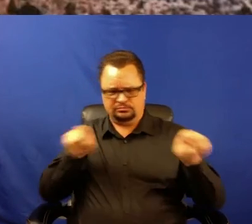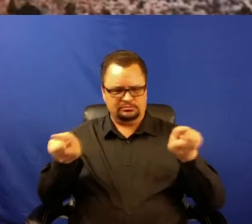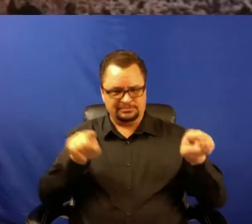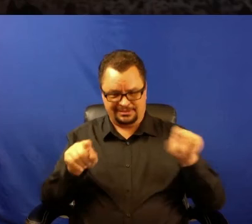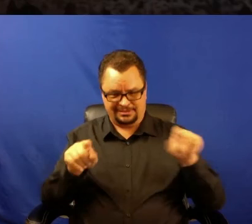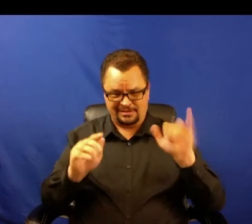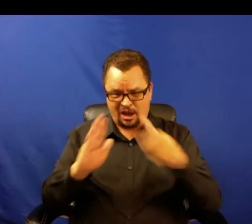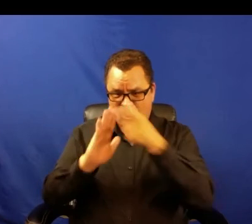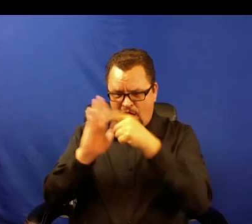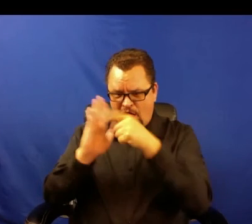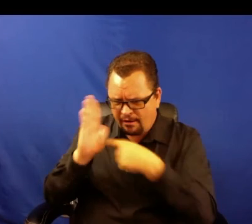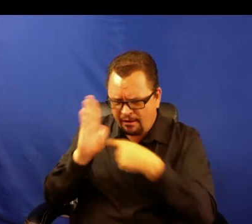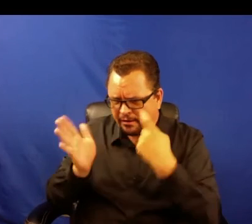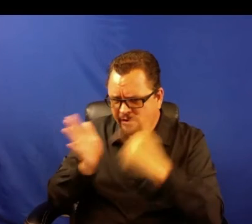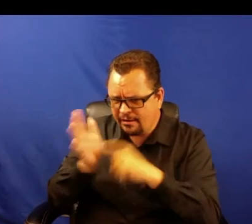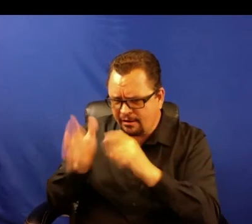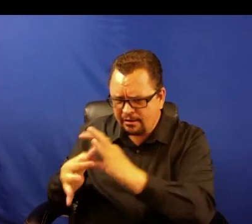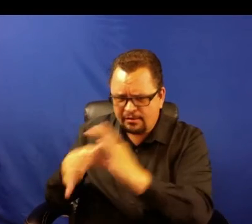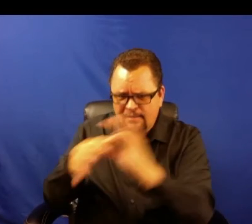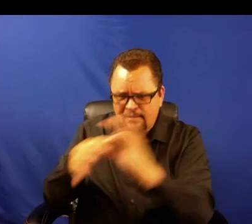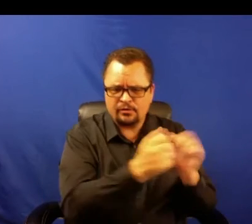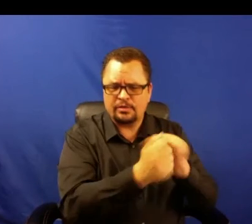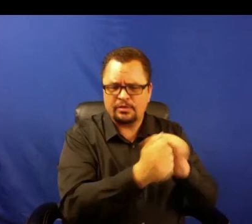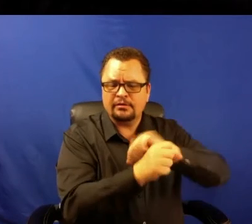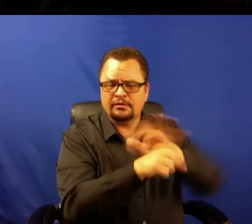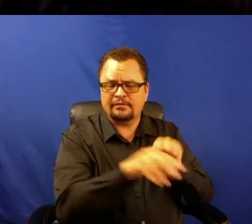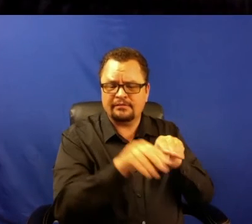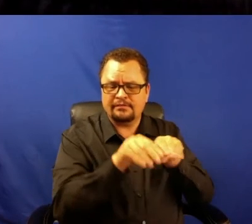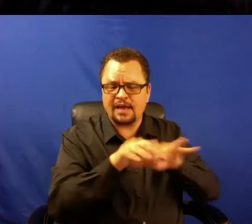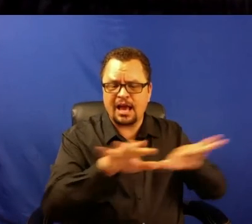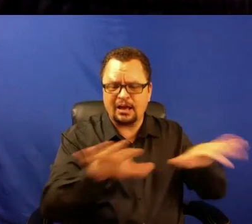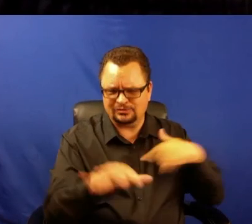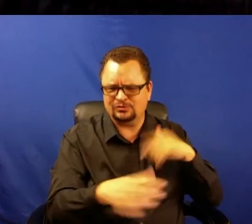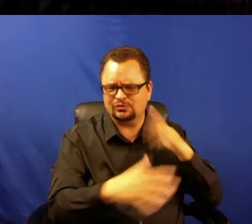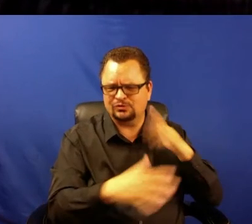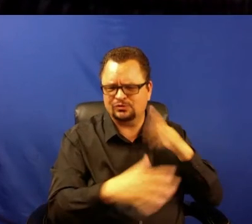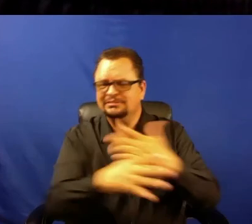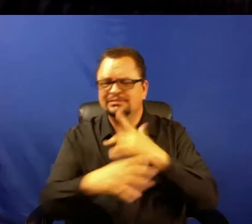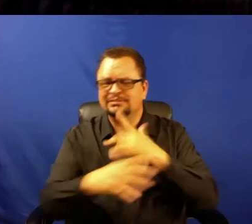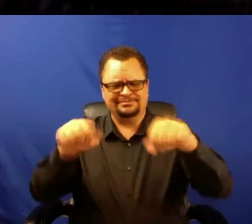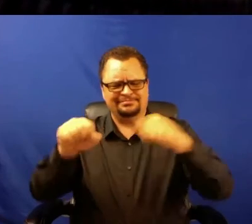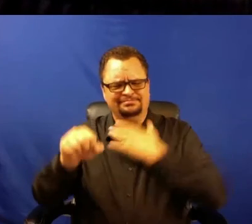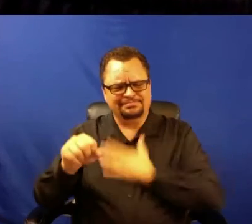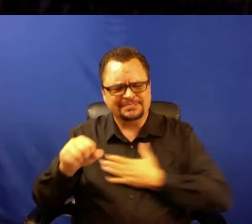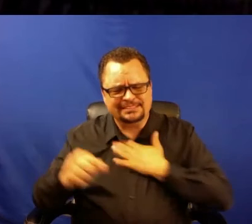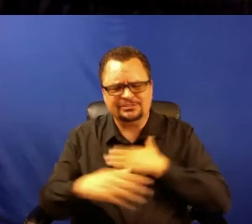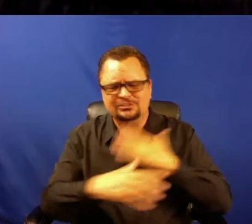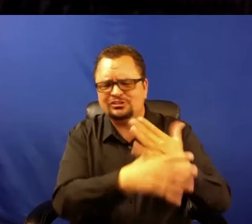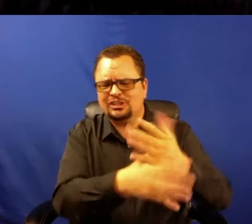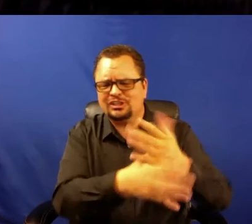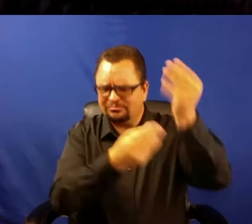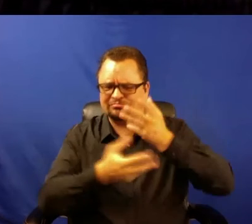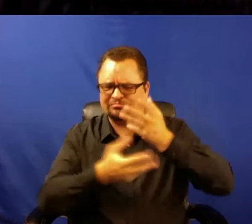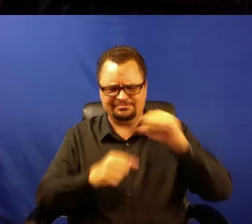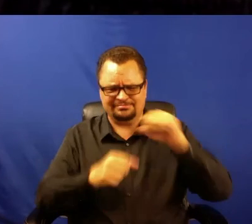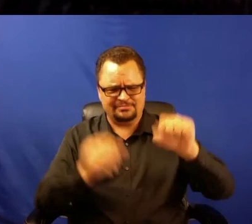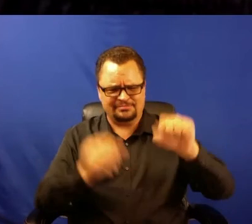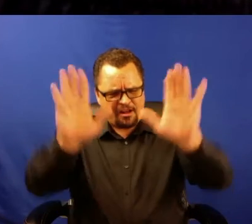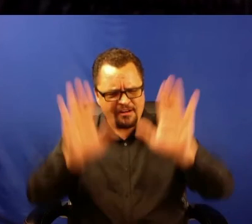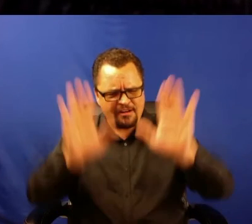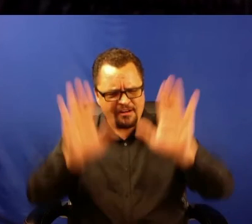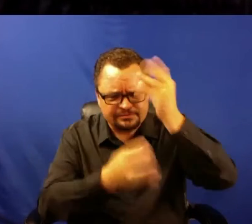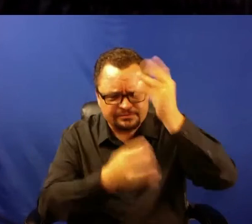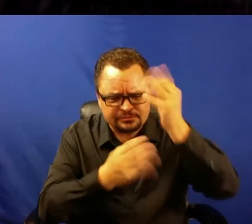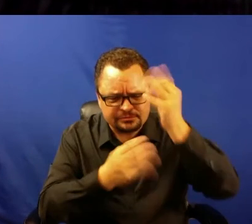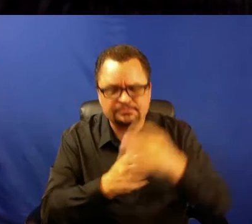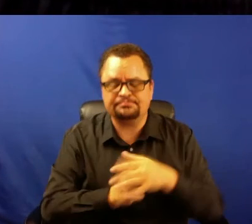awesome. Thank you. And I just wanted to tag on to that is that, we know that there's so much information out